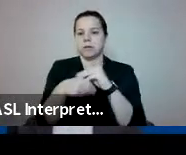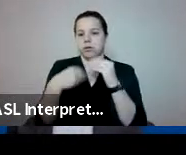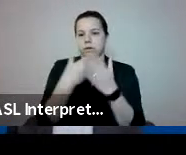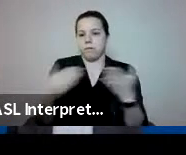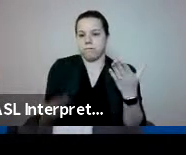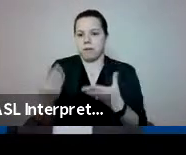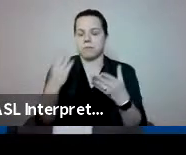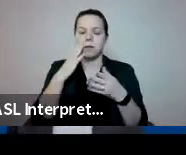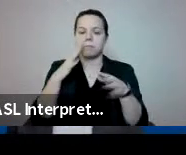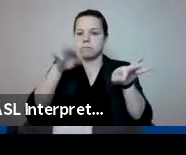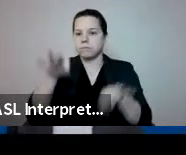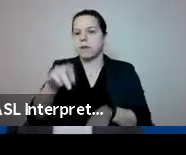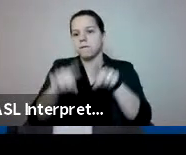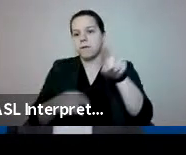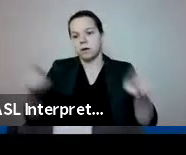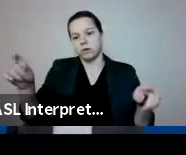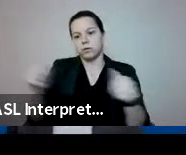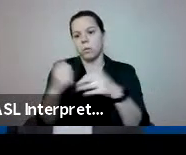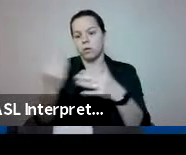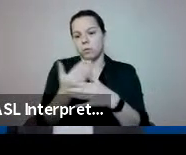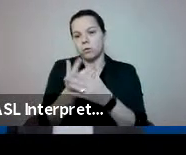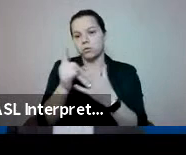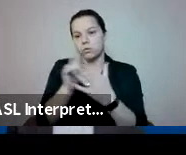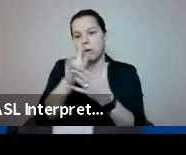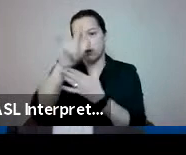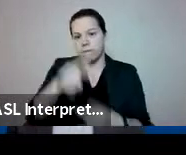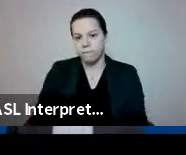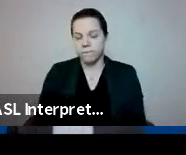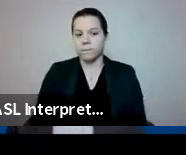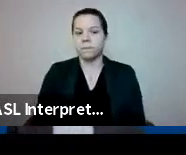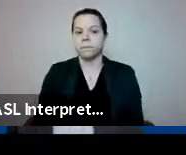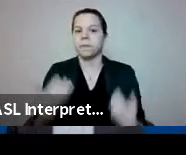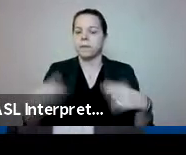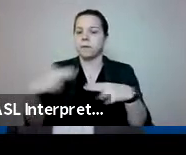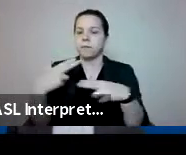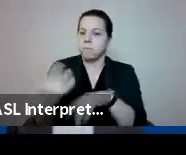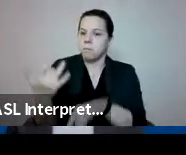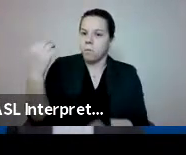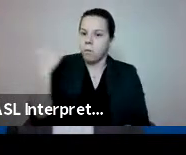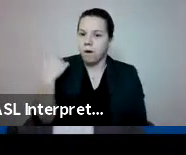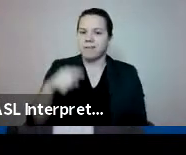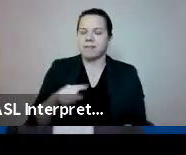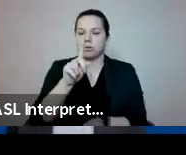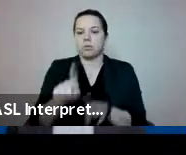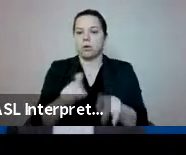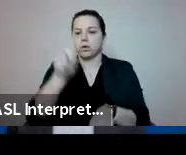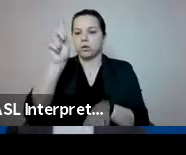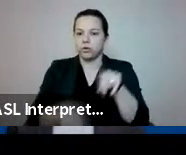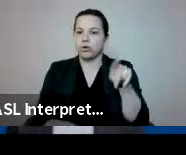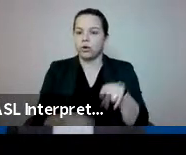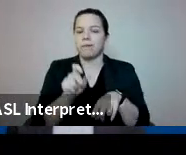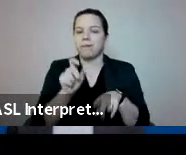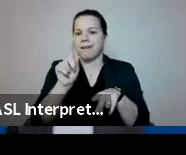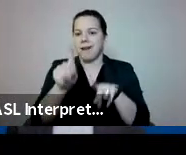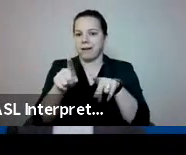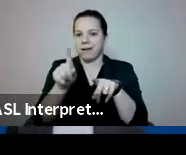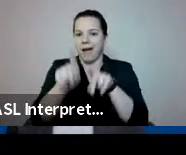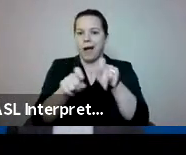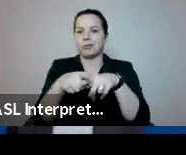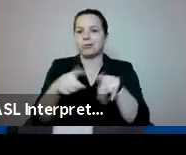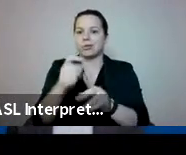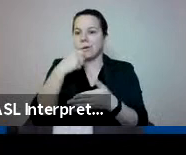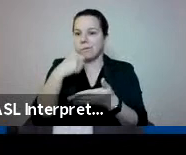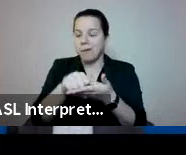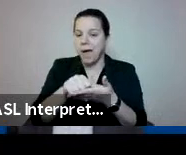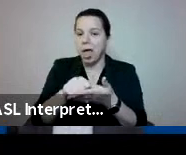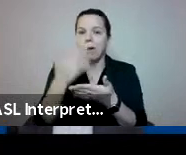explain variance and annoyance to aircraft noise. As noted earlier, these questions could not be asked in the mail survey without disclosing